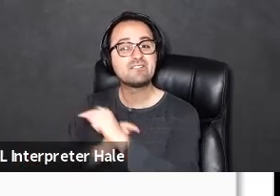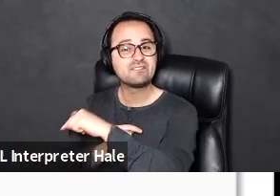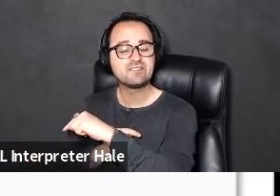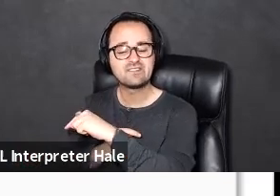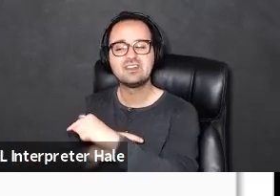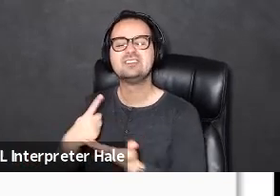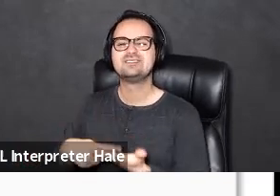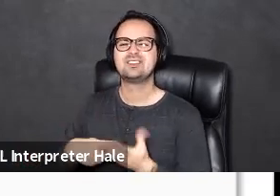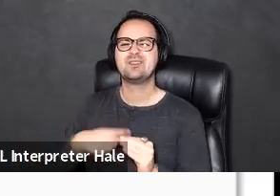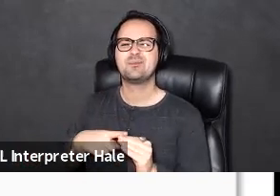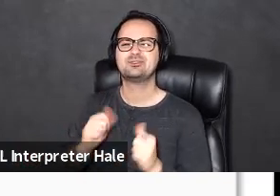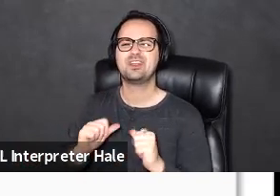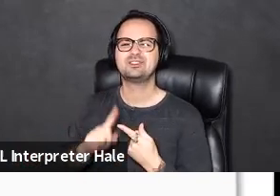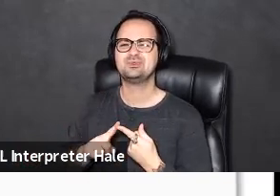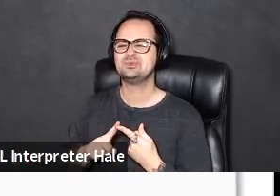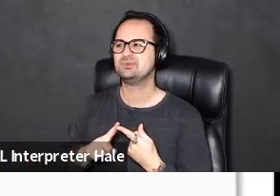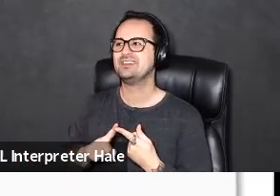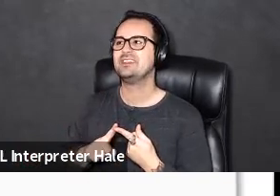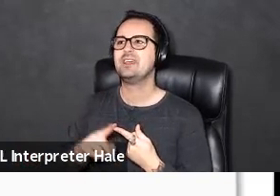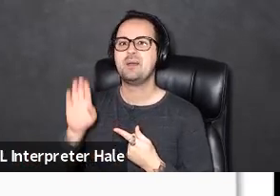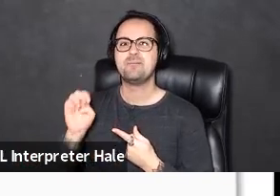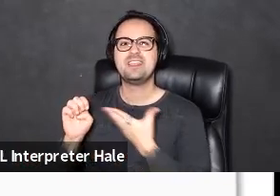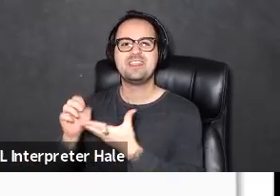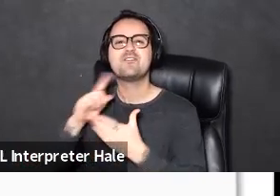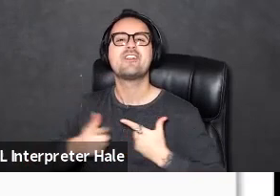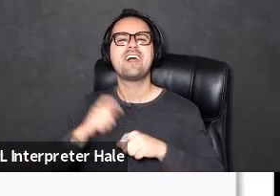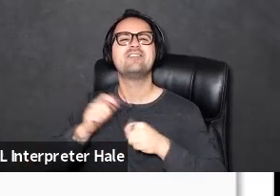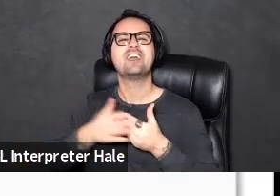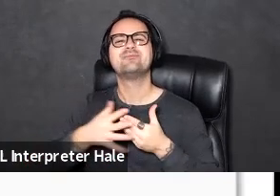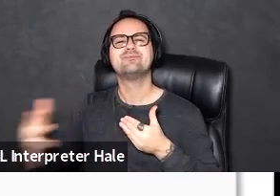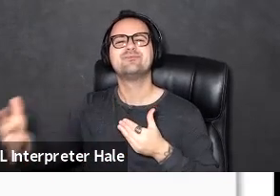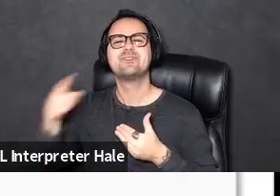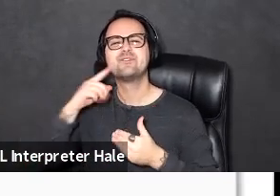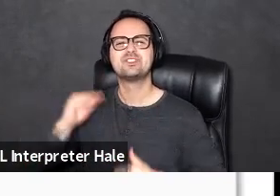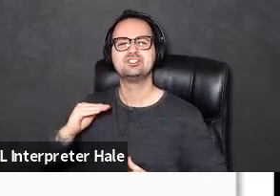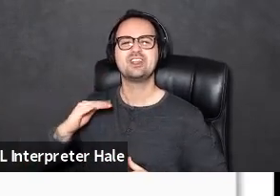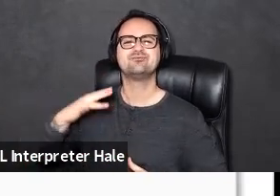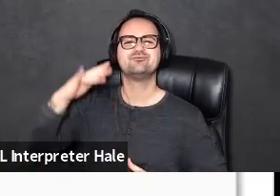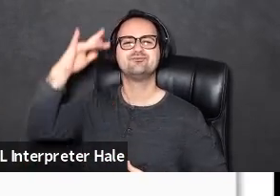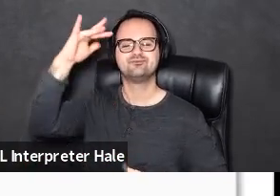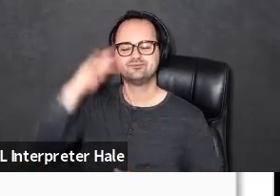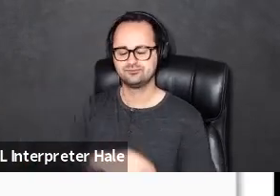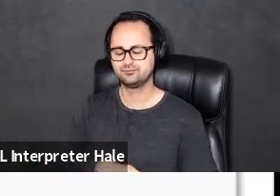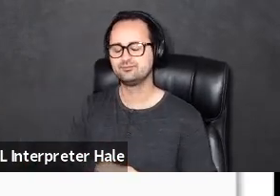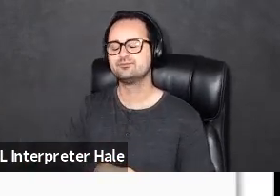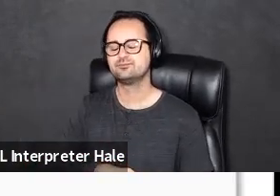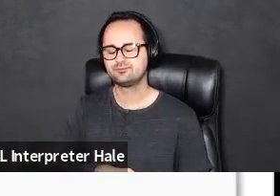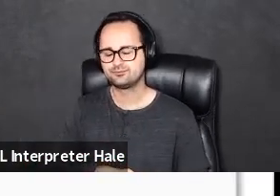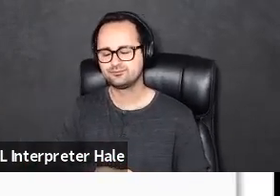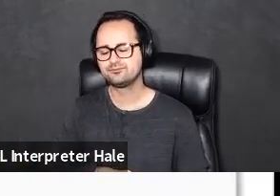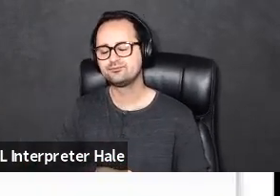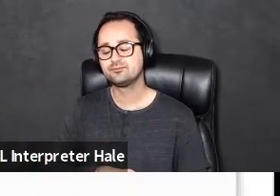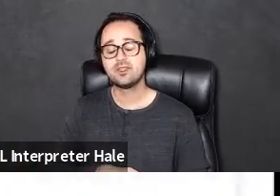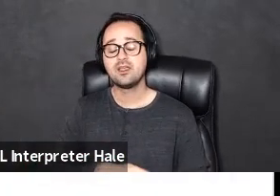talking about trying to be there for the lifetime of your child as an adult. And one of the ways we